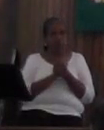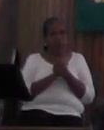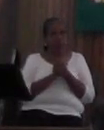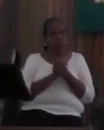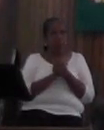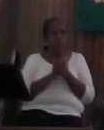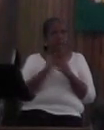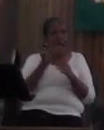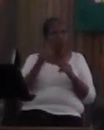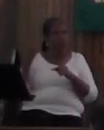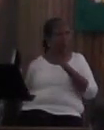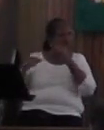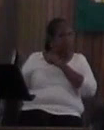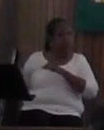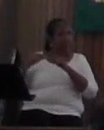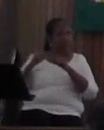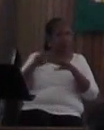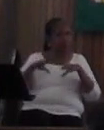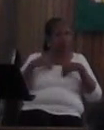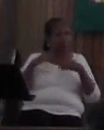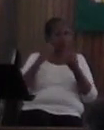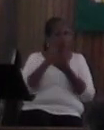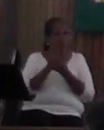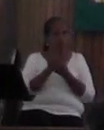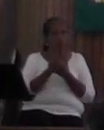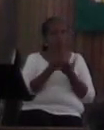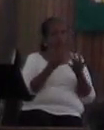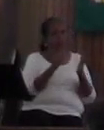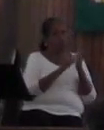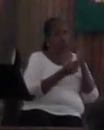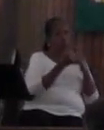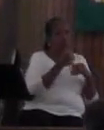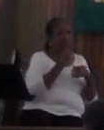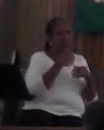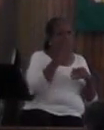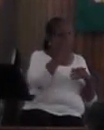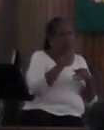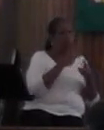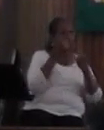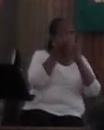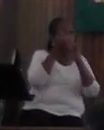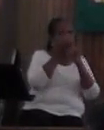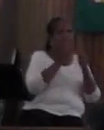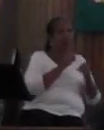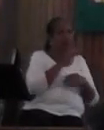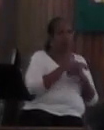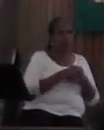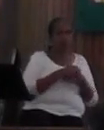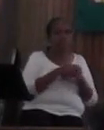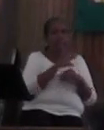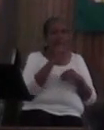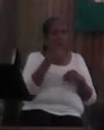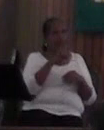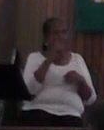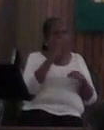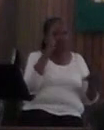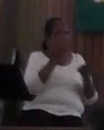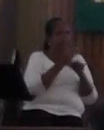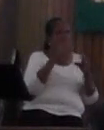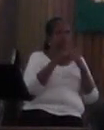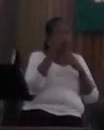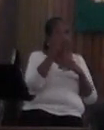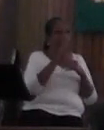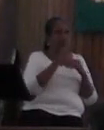approval. Now we know in verse 1 that God is real and that we have to have faith in God. But now we want to